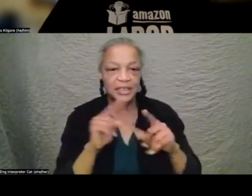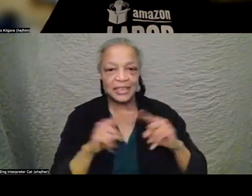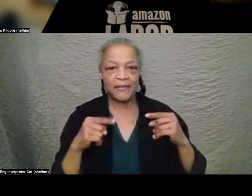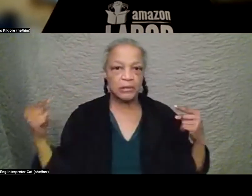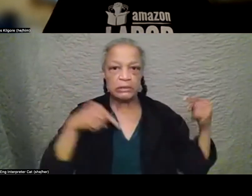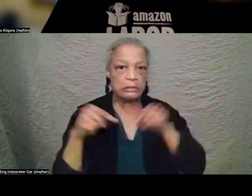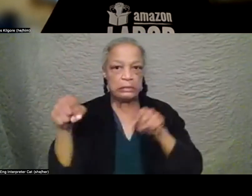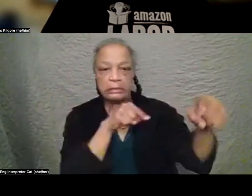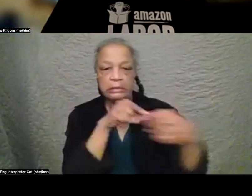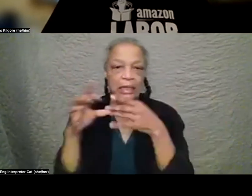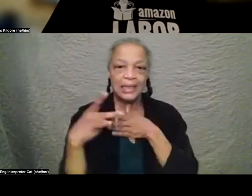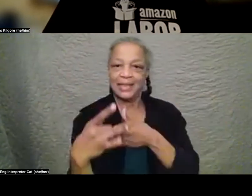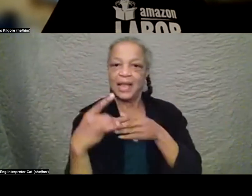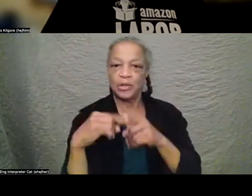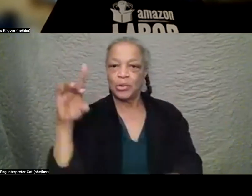that sort of led to that.